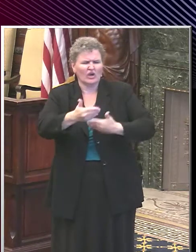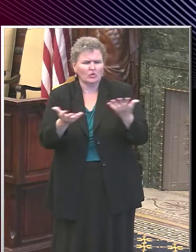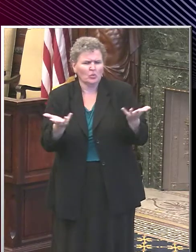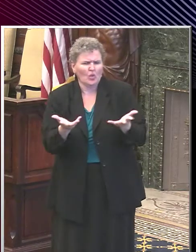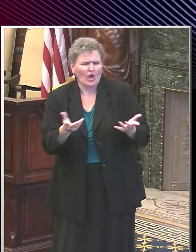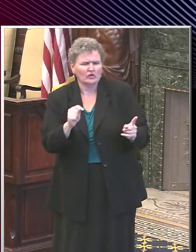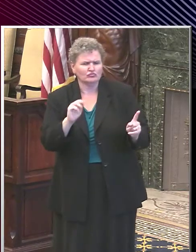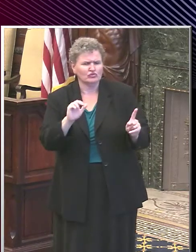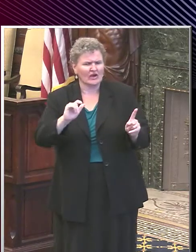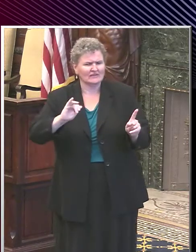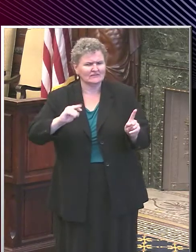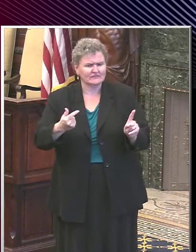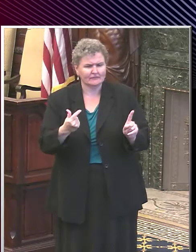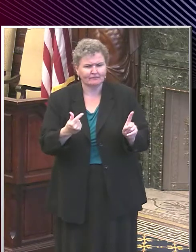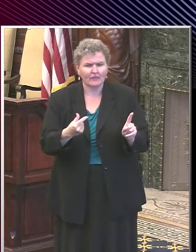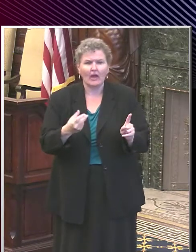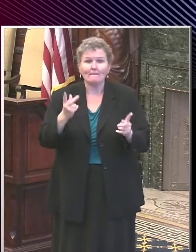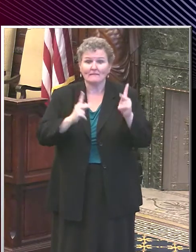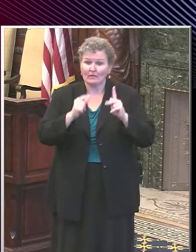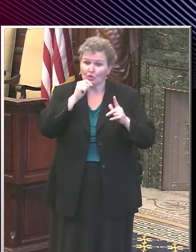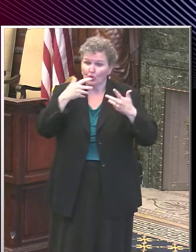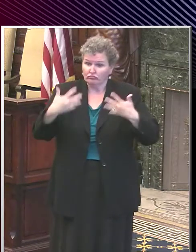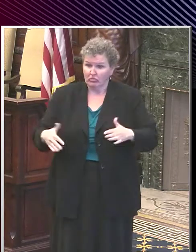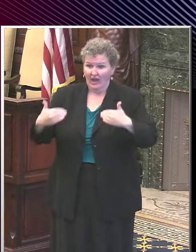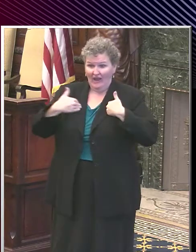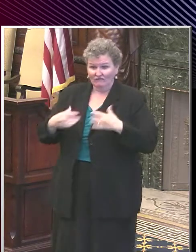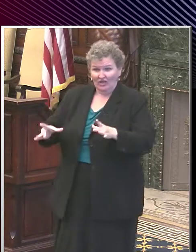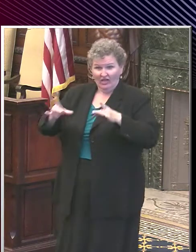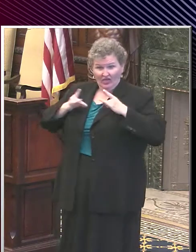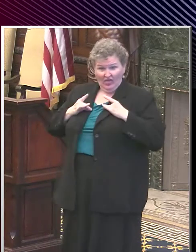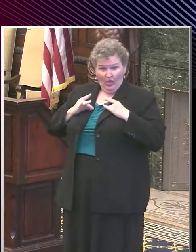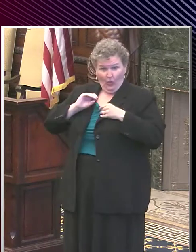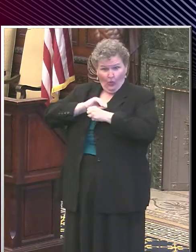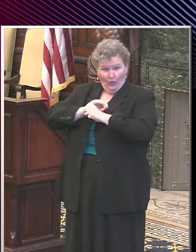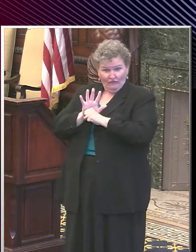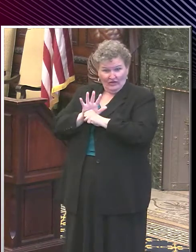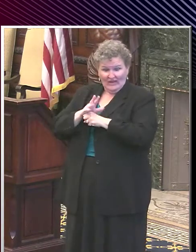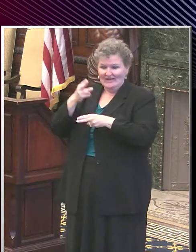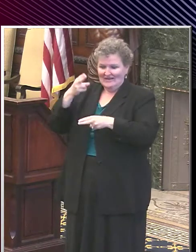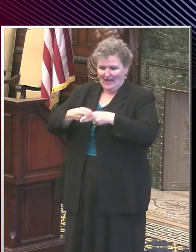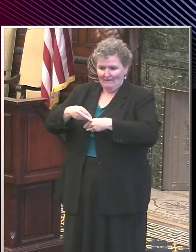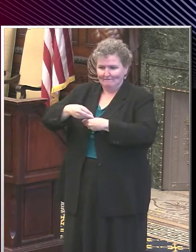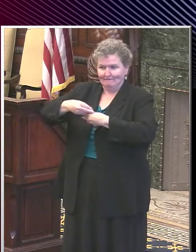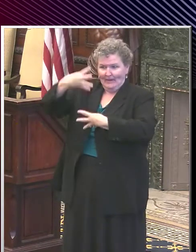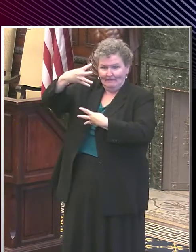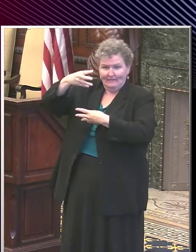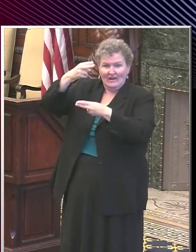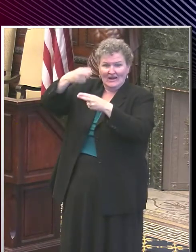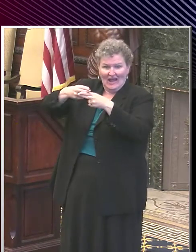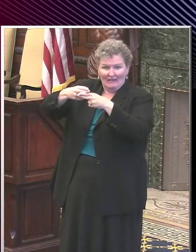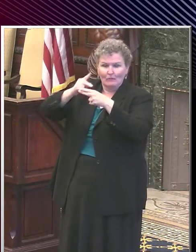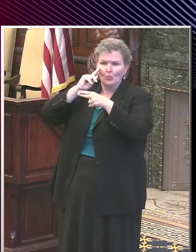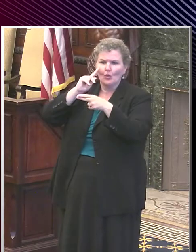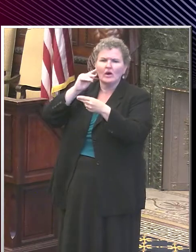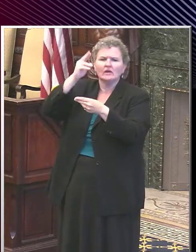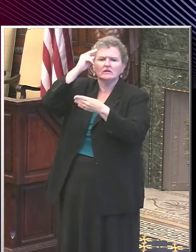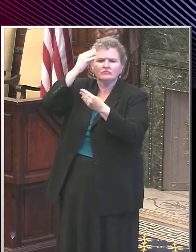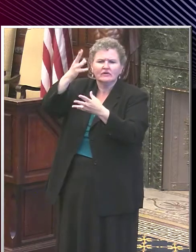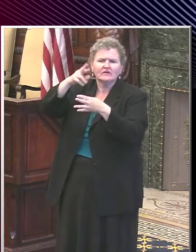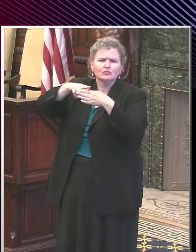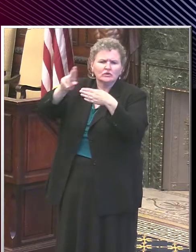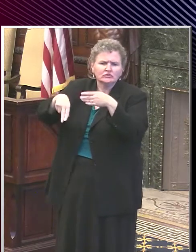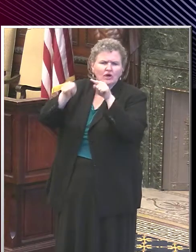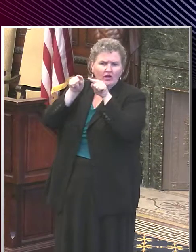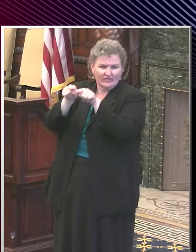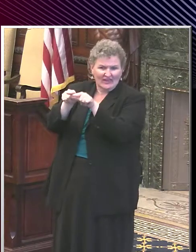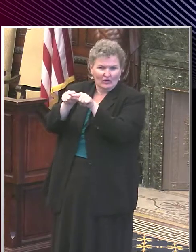do is we get the names of people who have COVID infection from laboratory test results. The laboratories report those tests to us. Find the phone number for